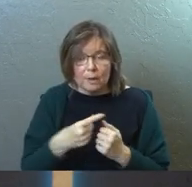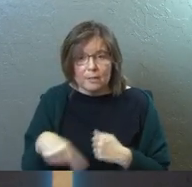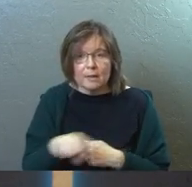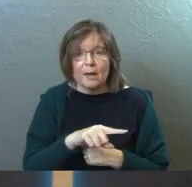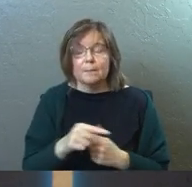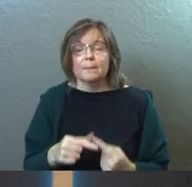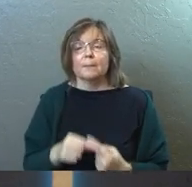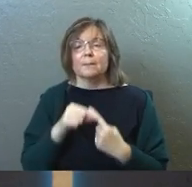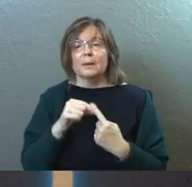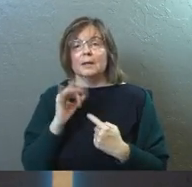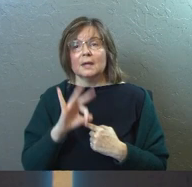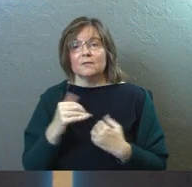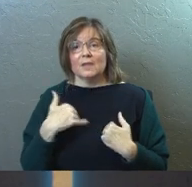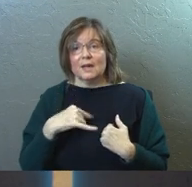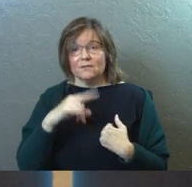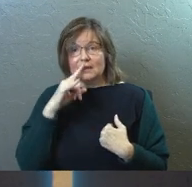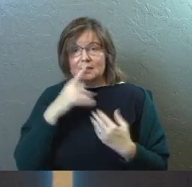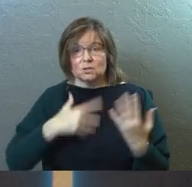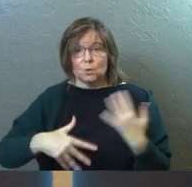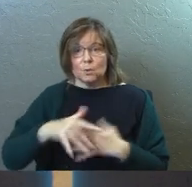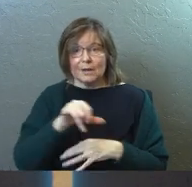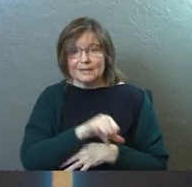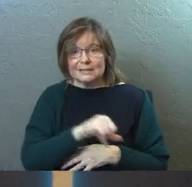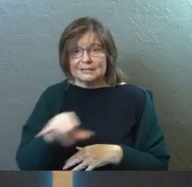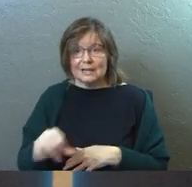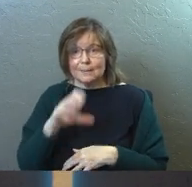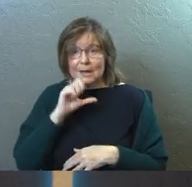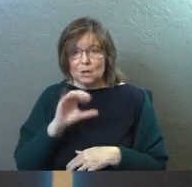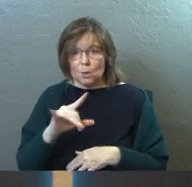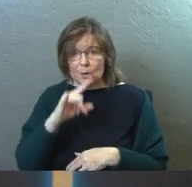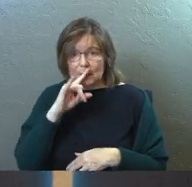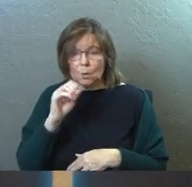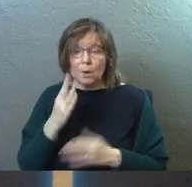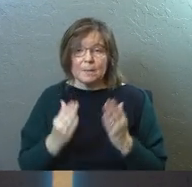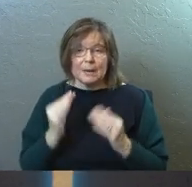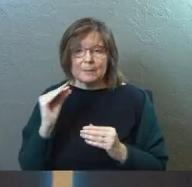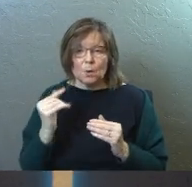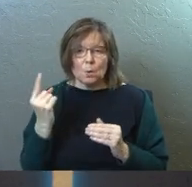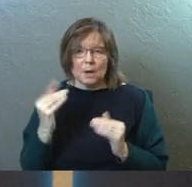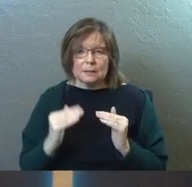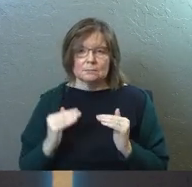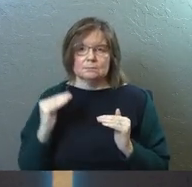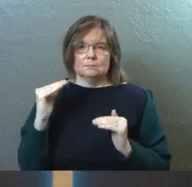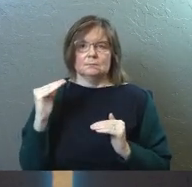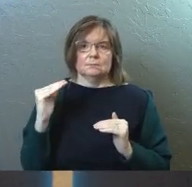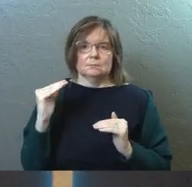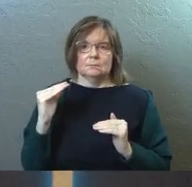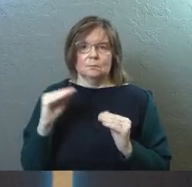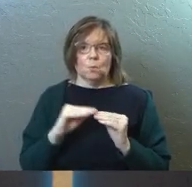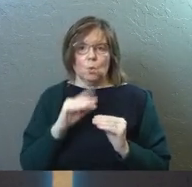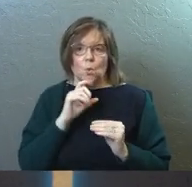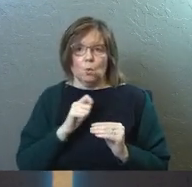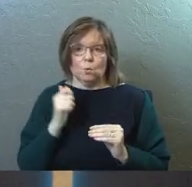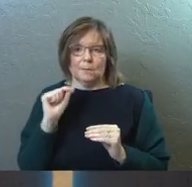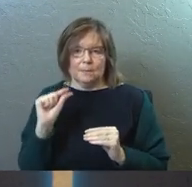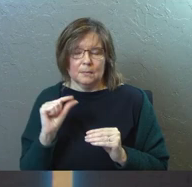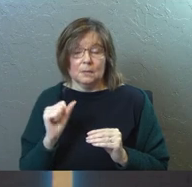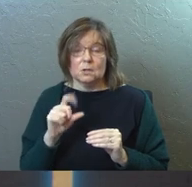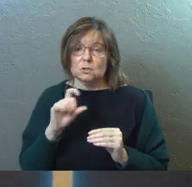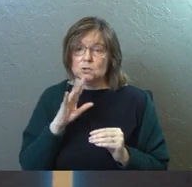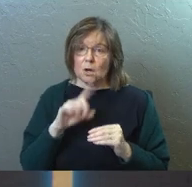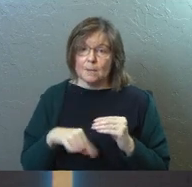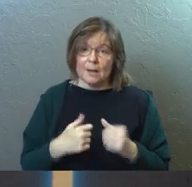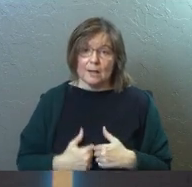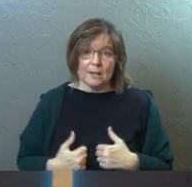them, especially if they've got kids around the same age as your kids, or maybe they're just one step past you. And you need to